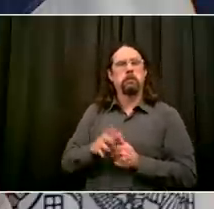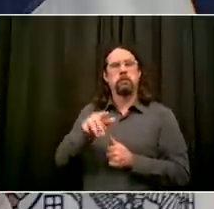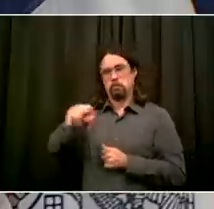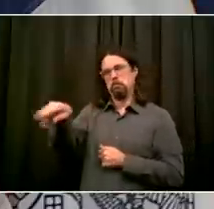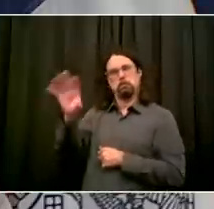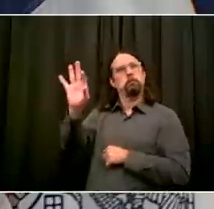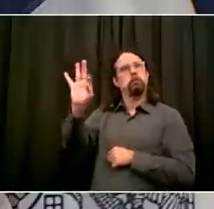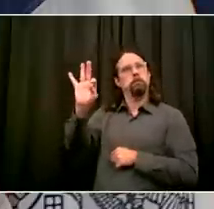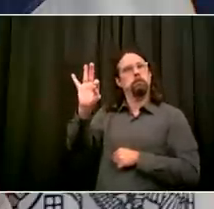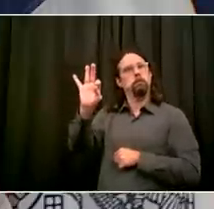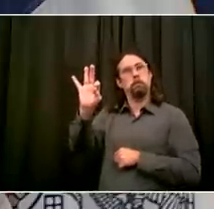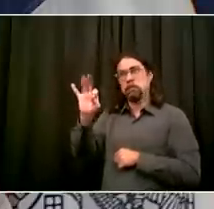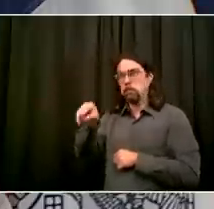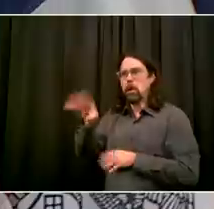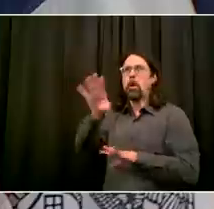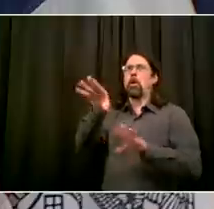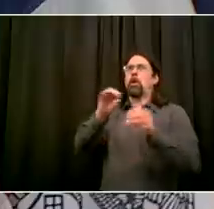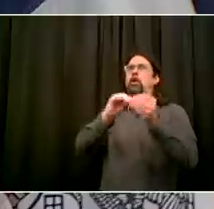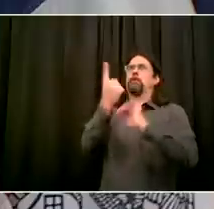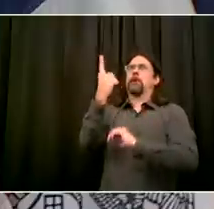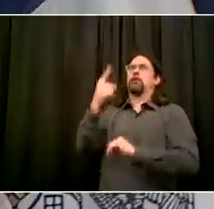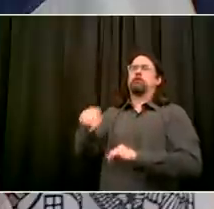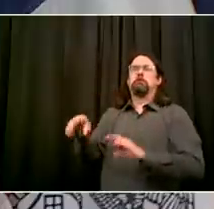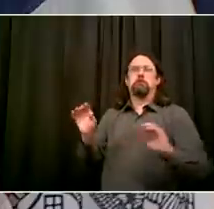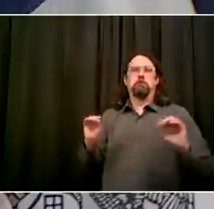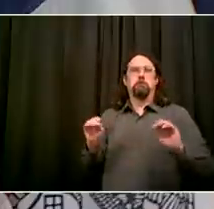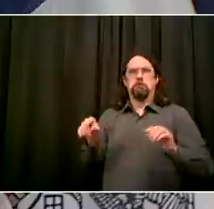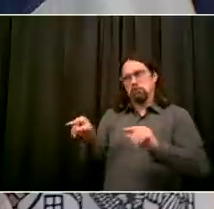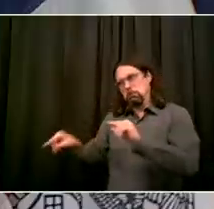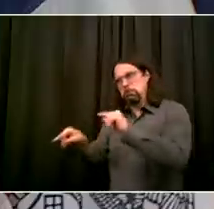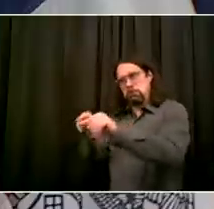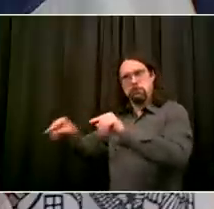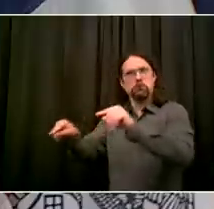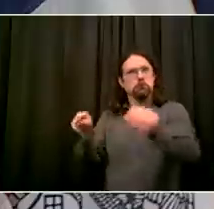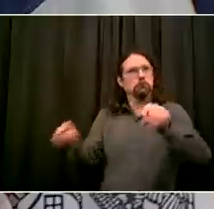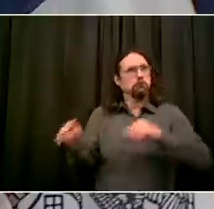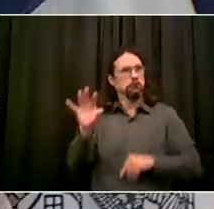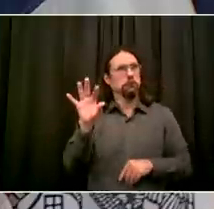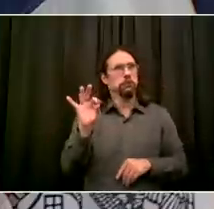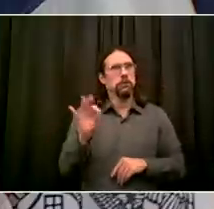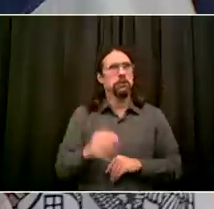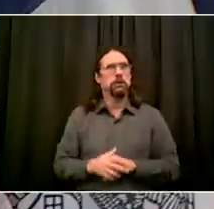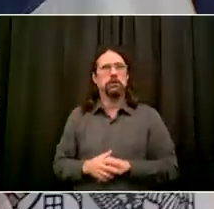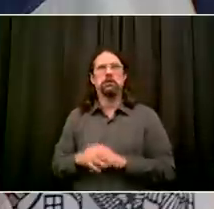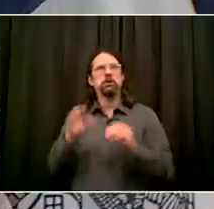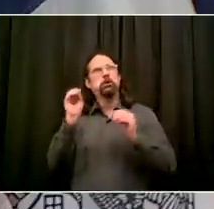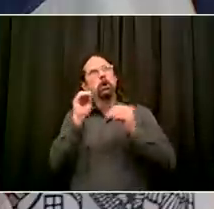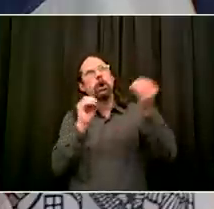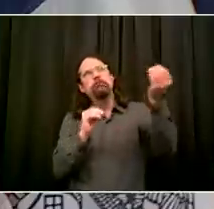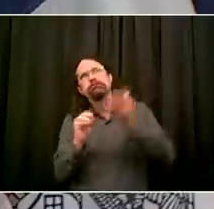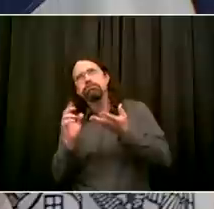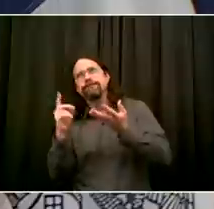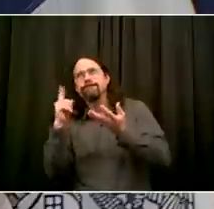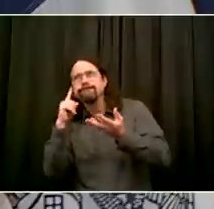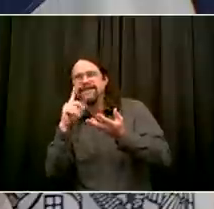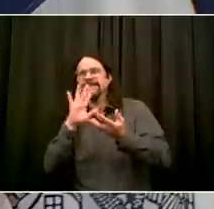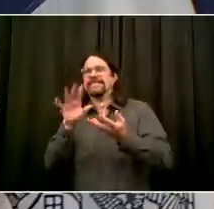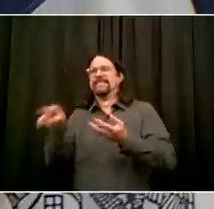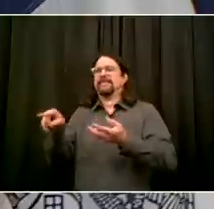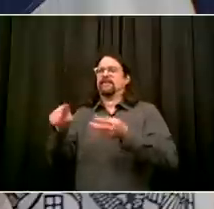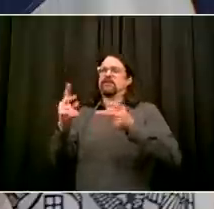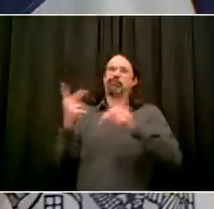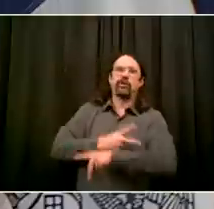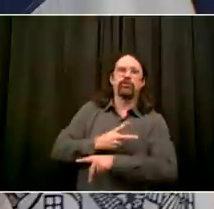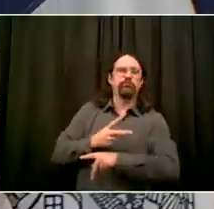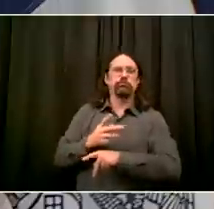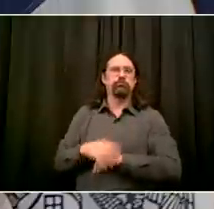community leaders, the more impact it makes. But we are fighting against a situation, as I said, there are some parts of